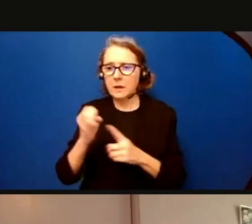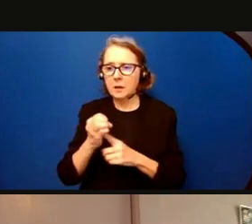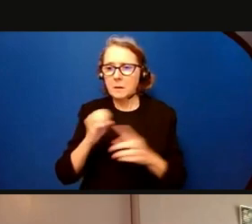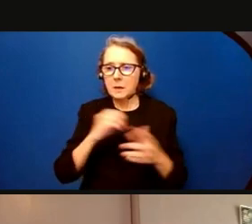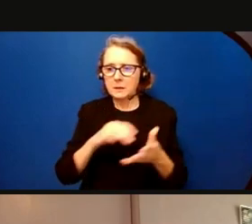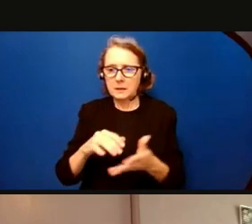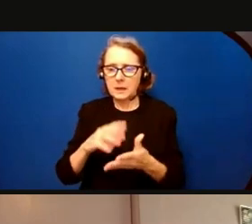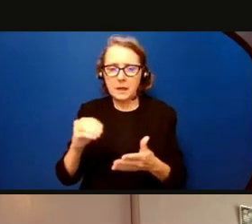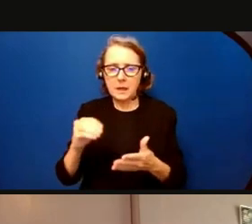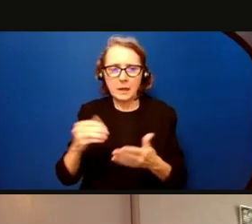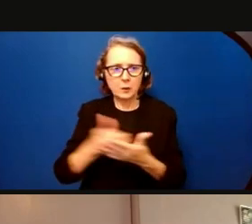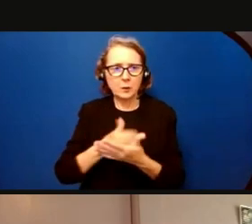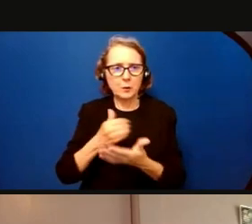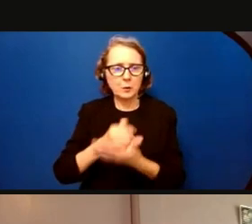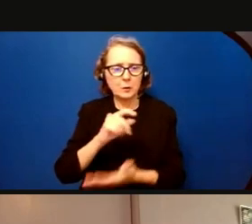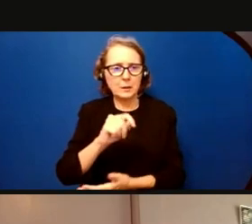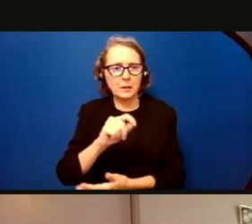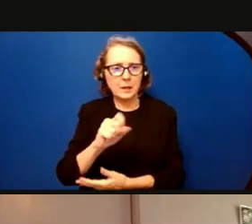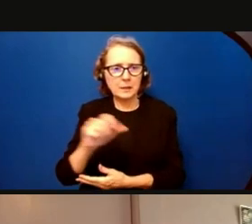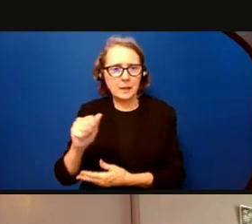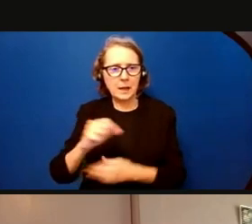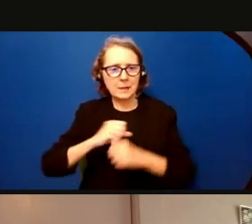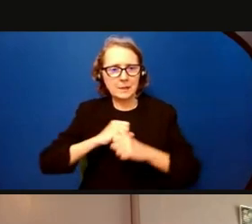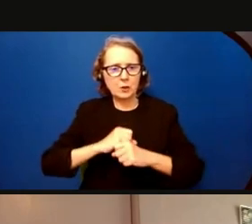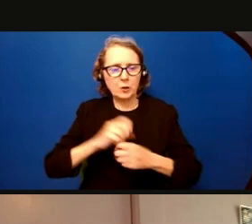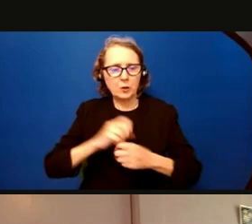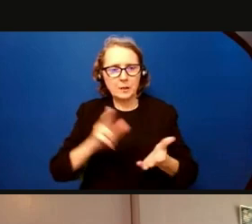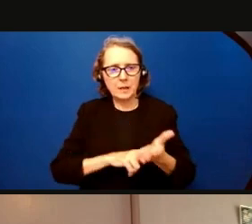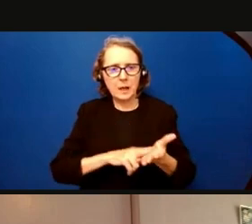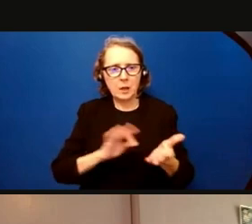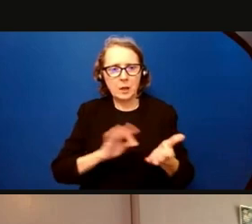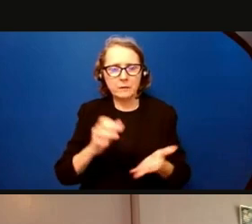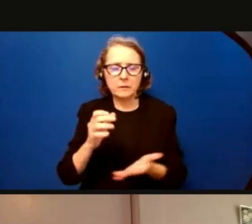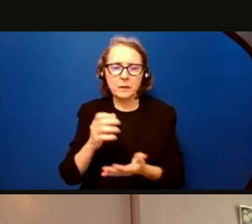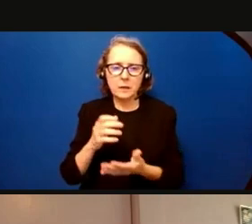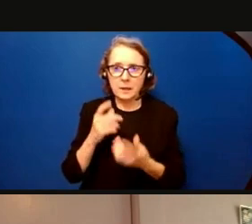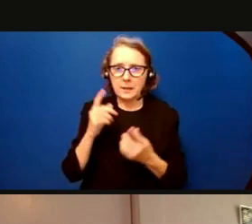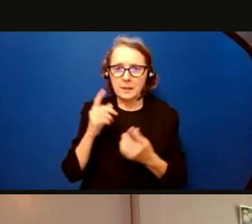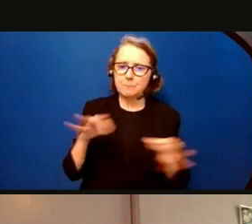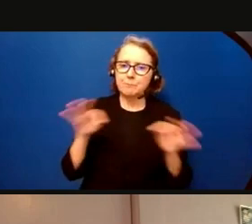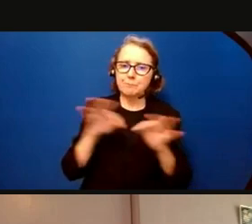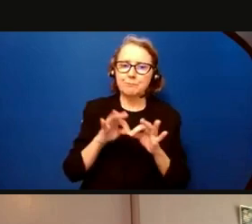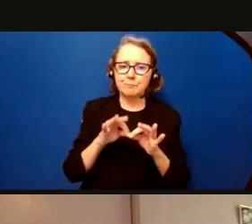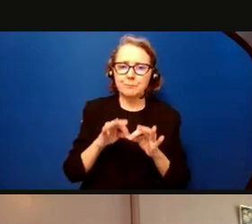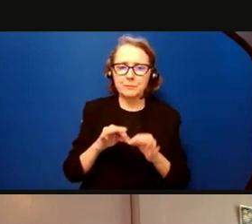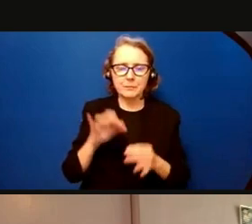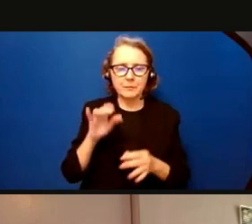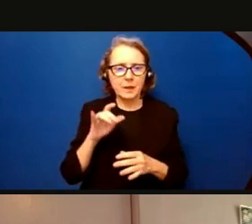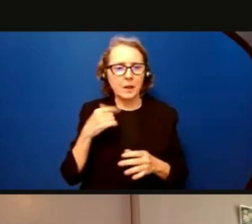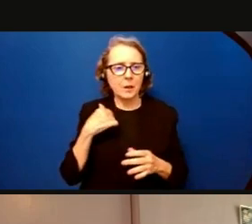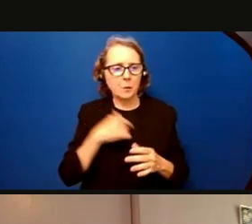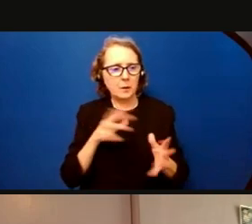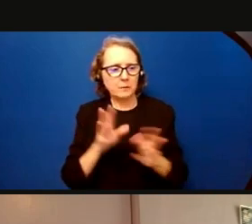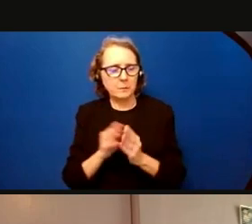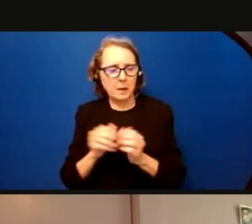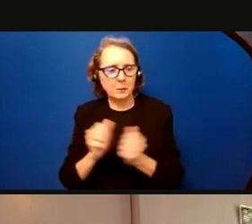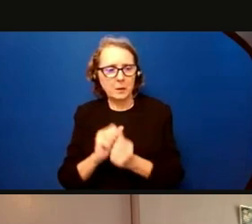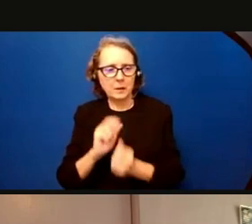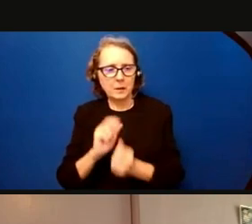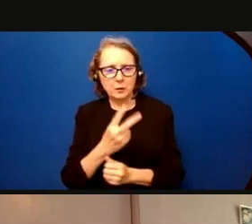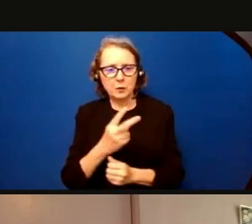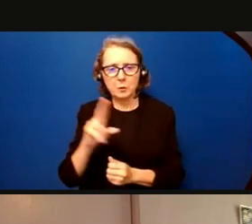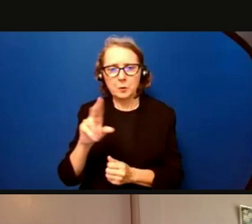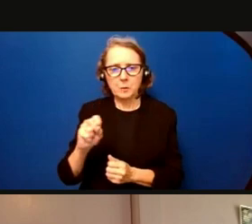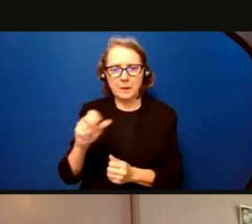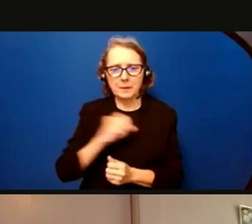upgraded TSA security sign-off is absolutely paramount. Fly Salem leadership has met with our two U.S. senators